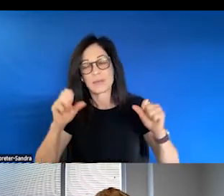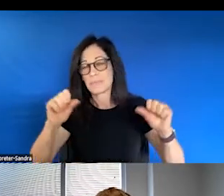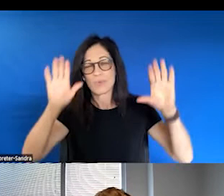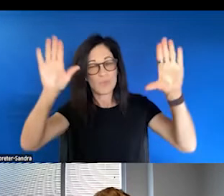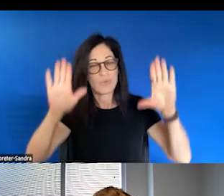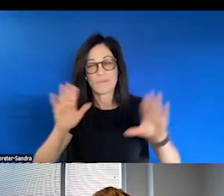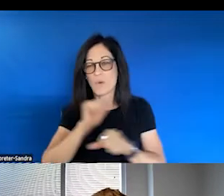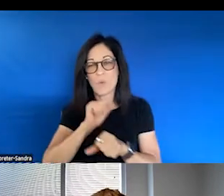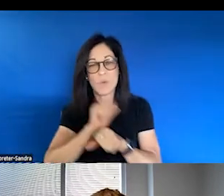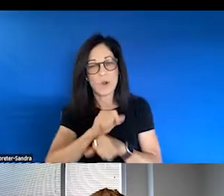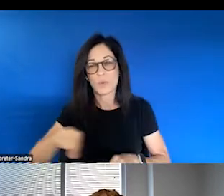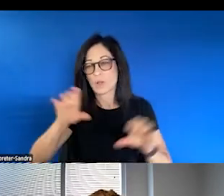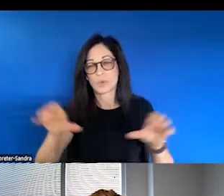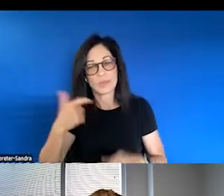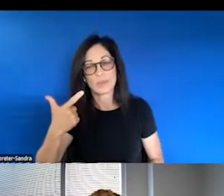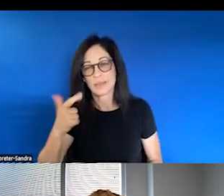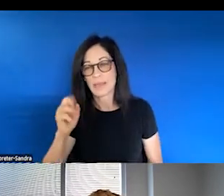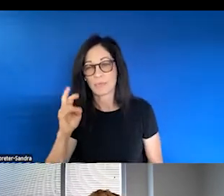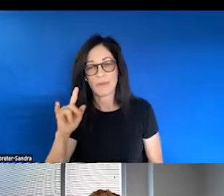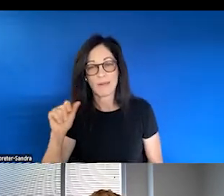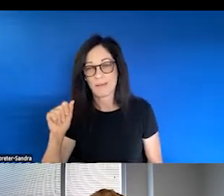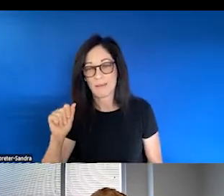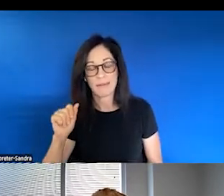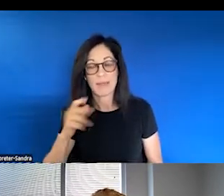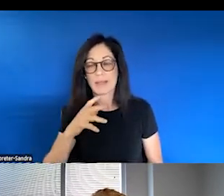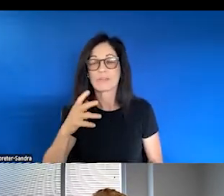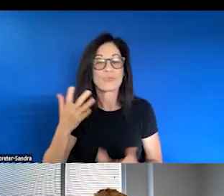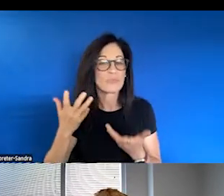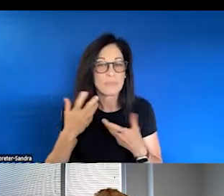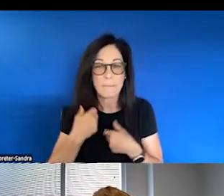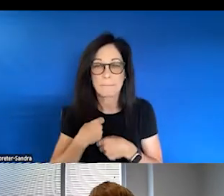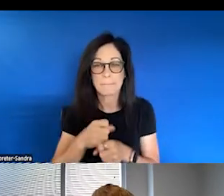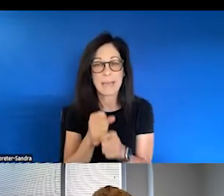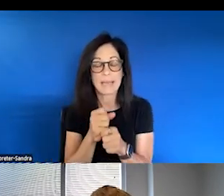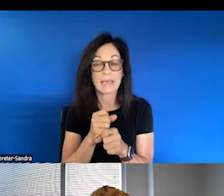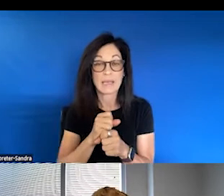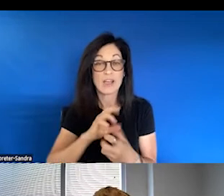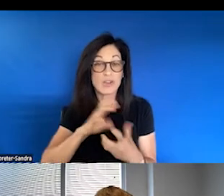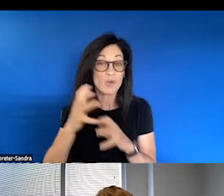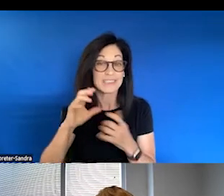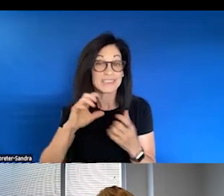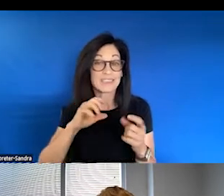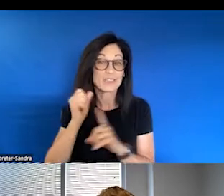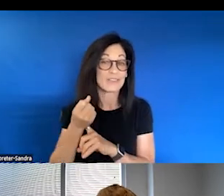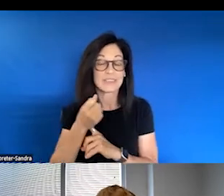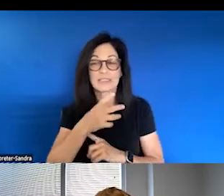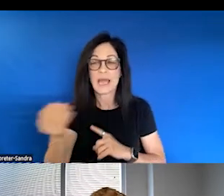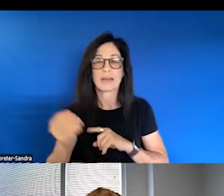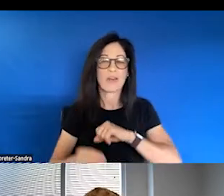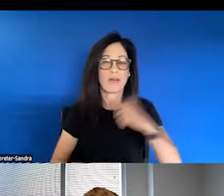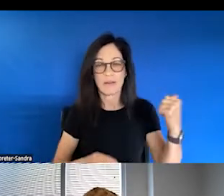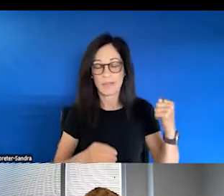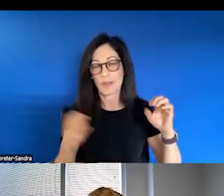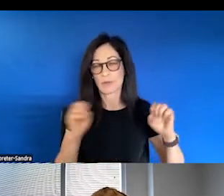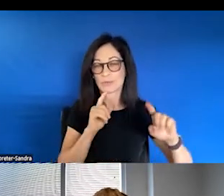that you all are doing, Gabriella, and making crisis services and other emergency